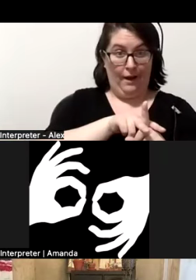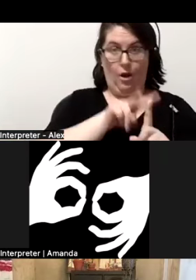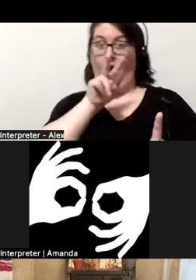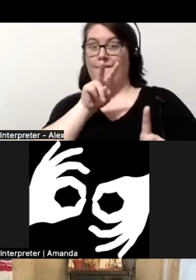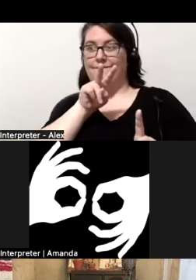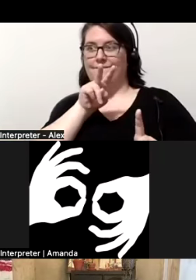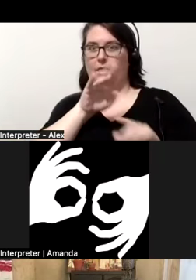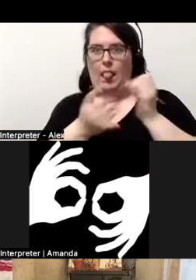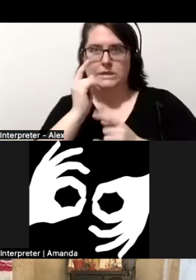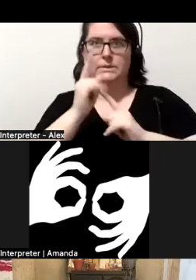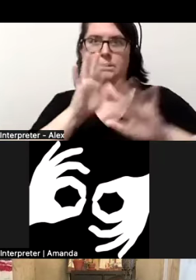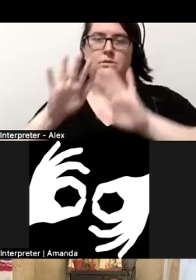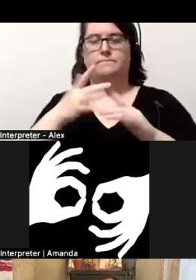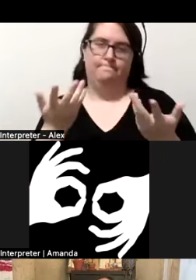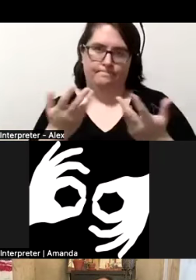this program.